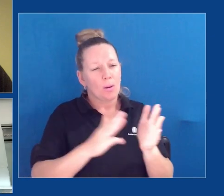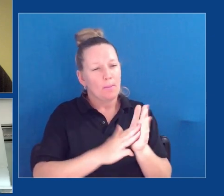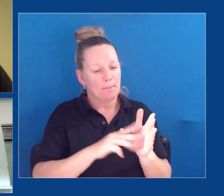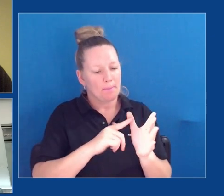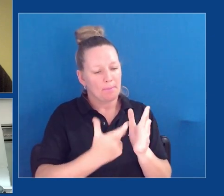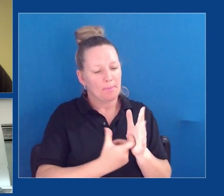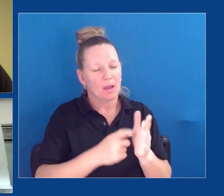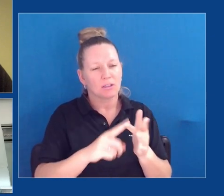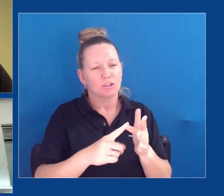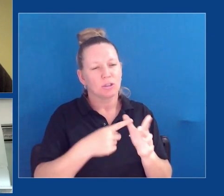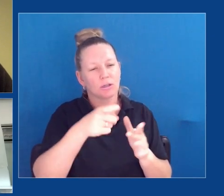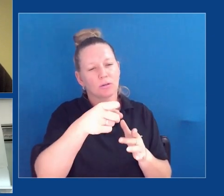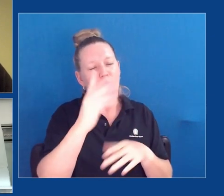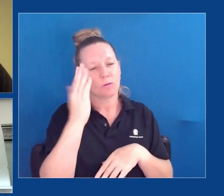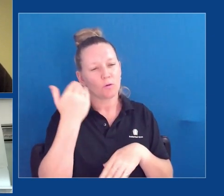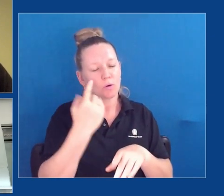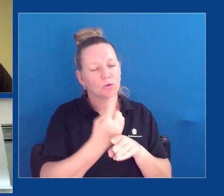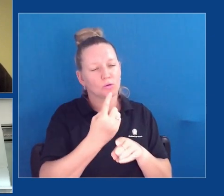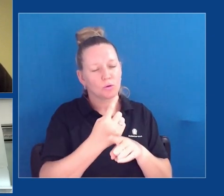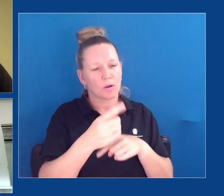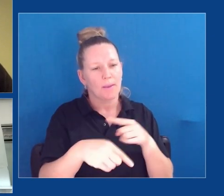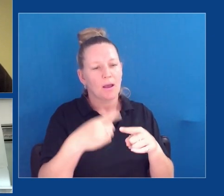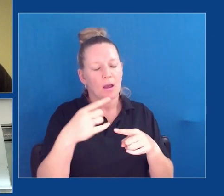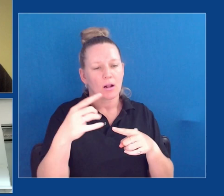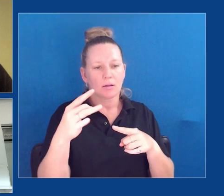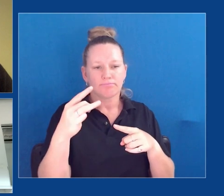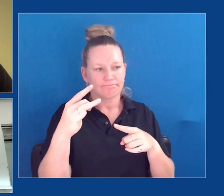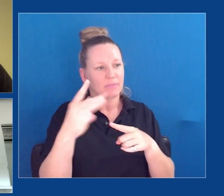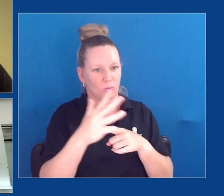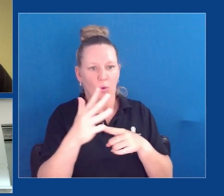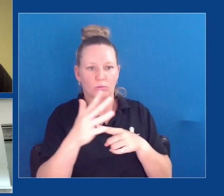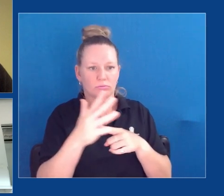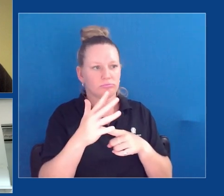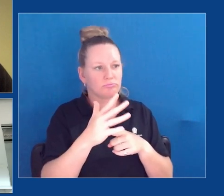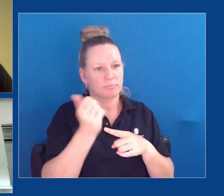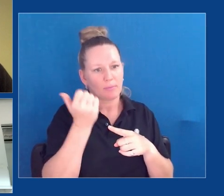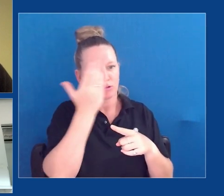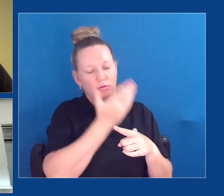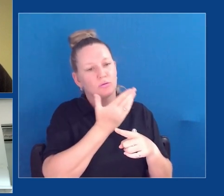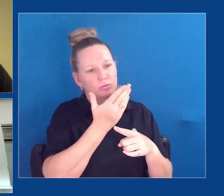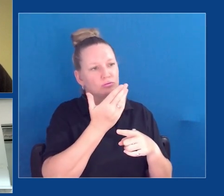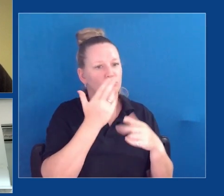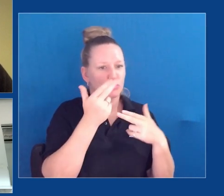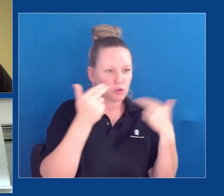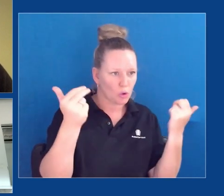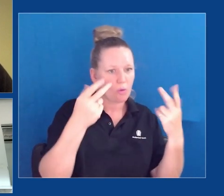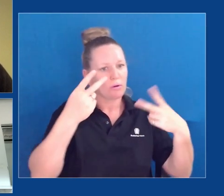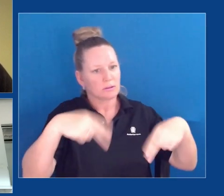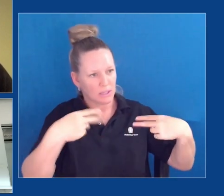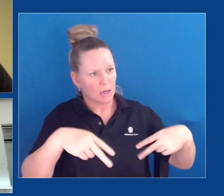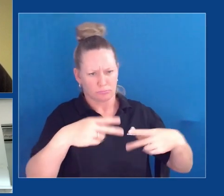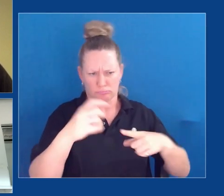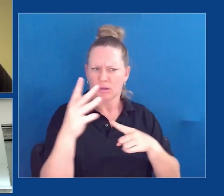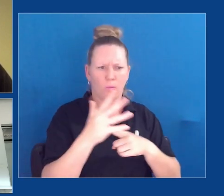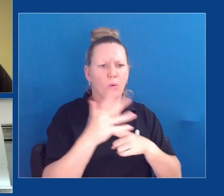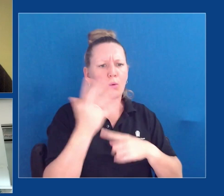before about the importance of Indigenous song and dance in Australia. Why do you think